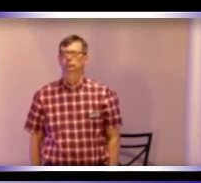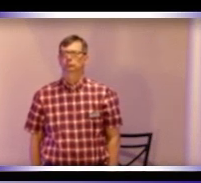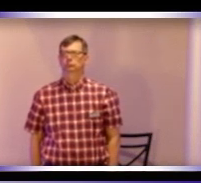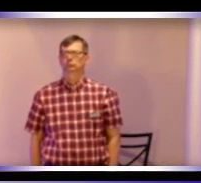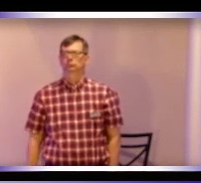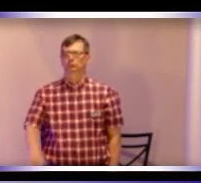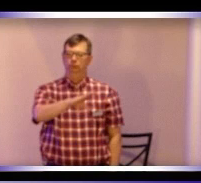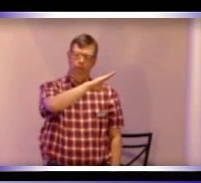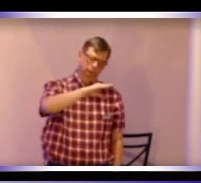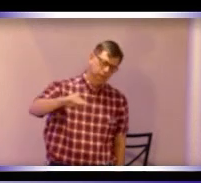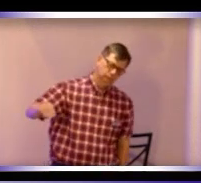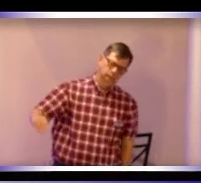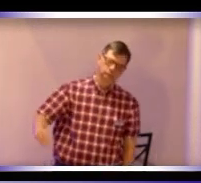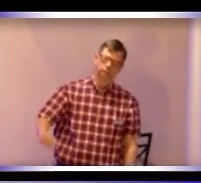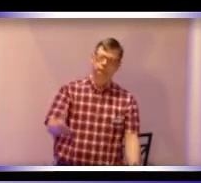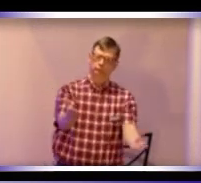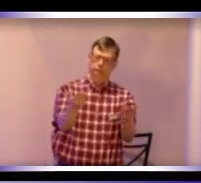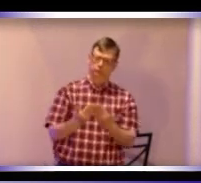And having been